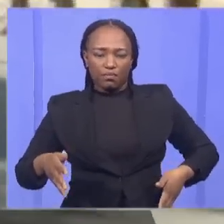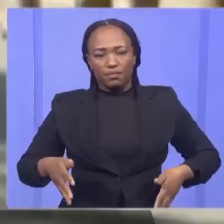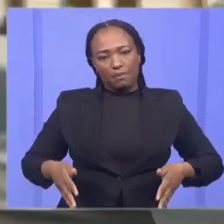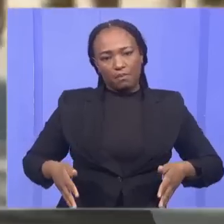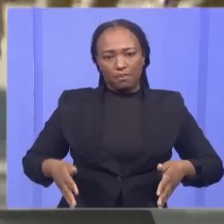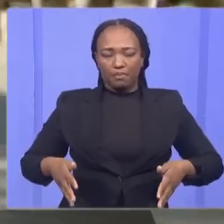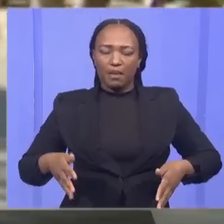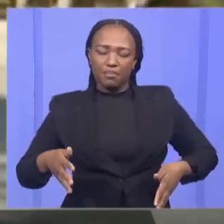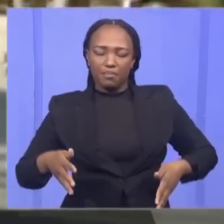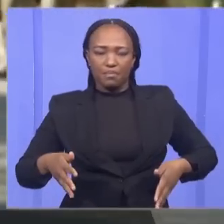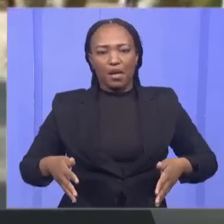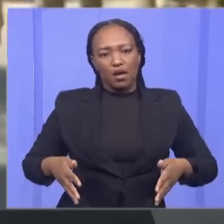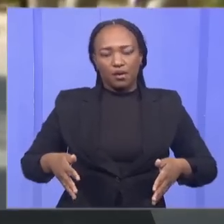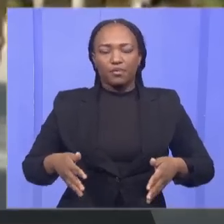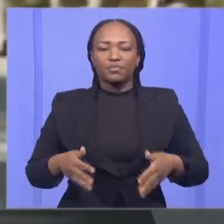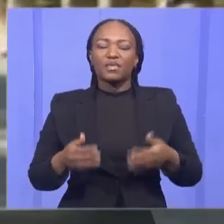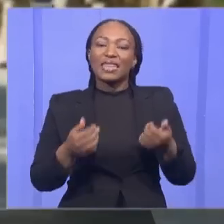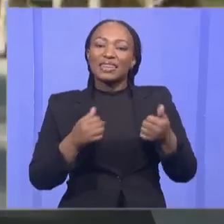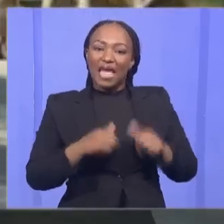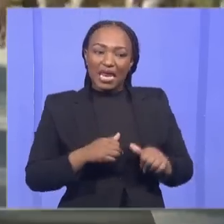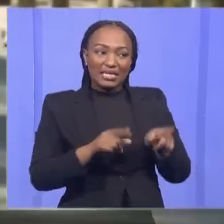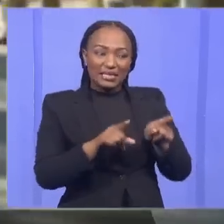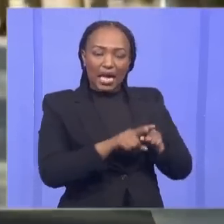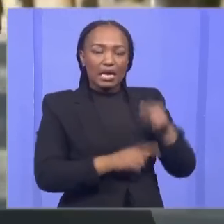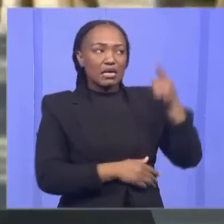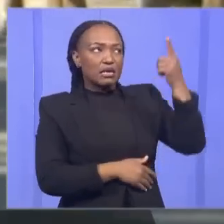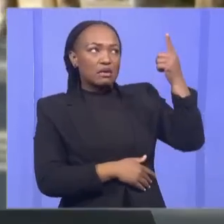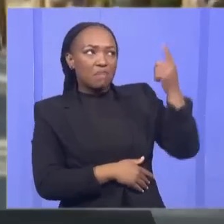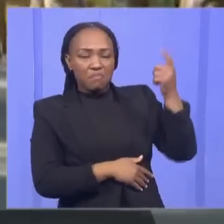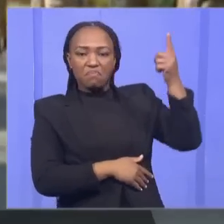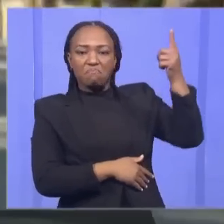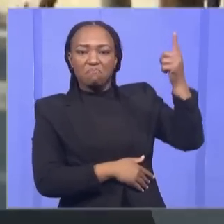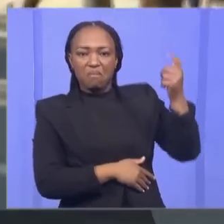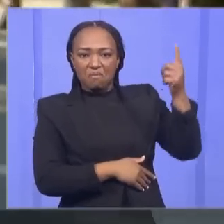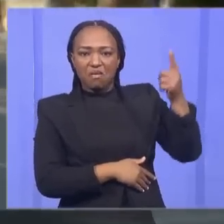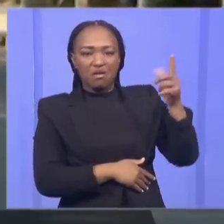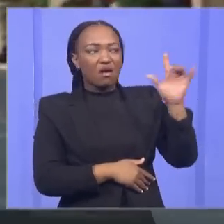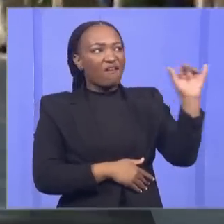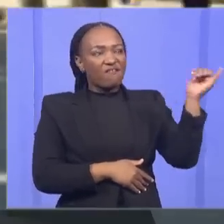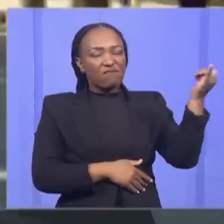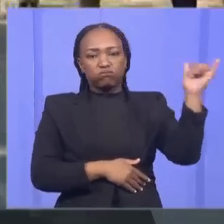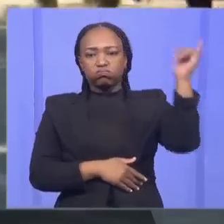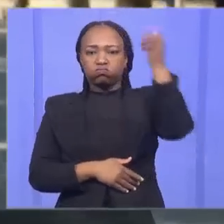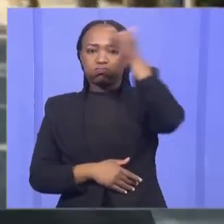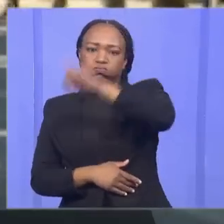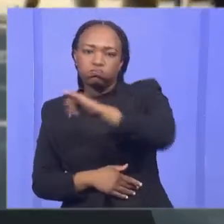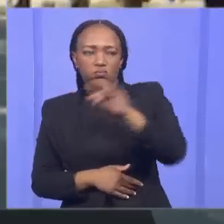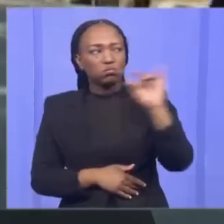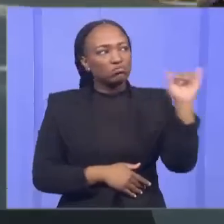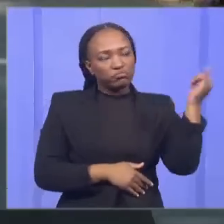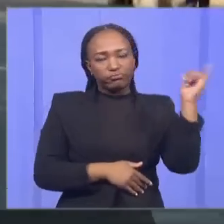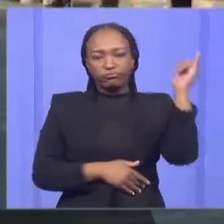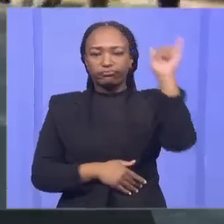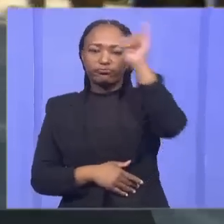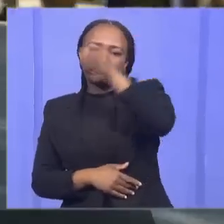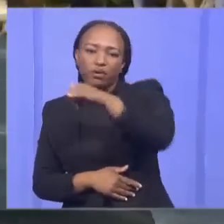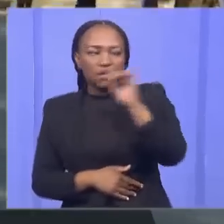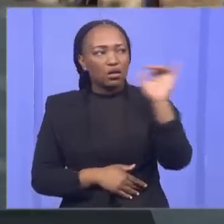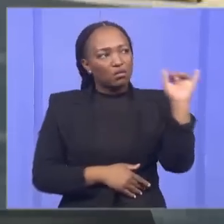They will be accompanied by the 21 gun salute as well as a fly past, which will be performed by 3 helicopters. In front, it will